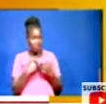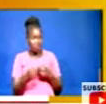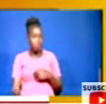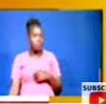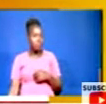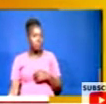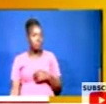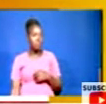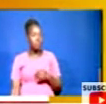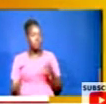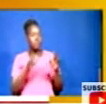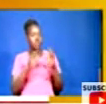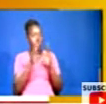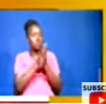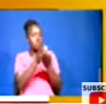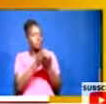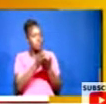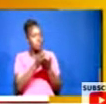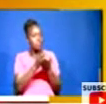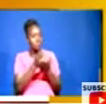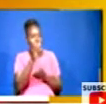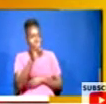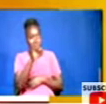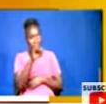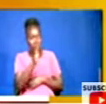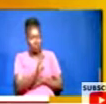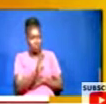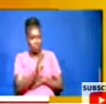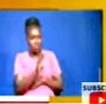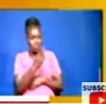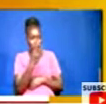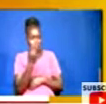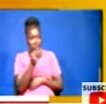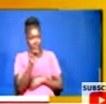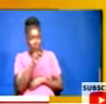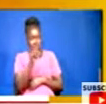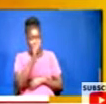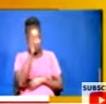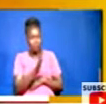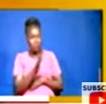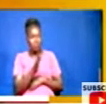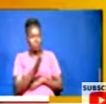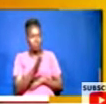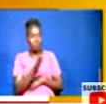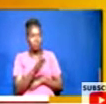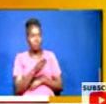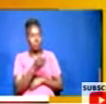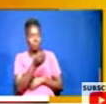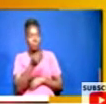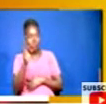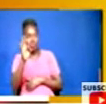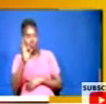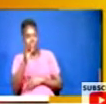a conversation with credit reference bureaus to ensure that 4 million Kenyans who are off the credit markets because